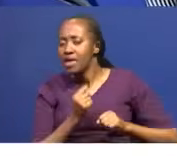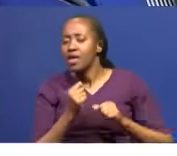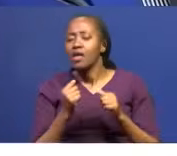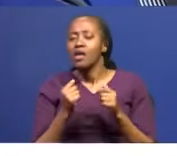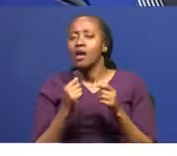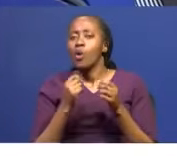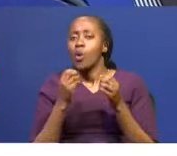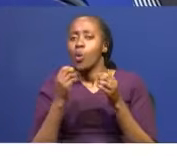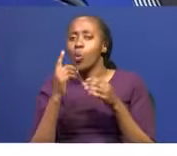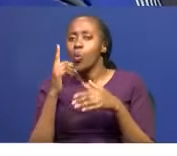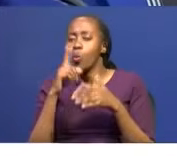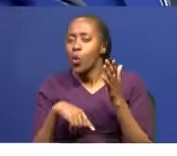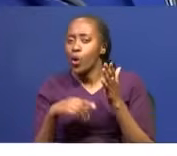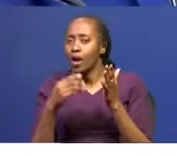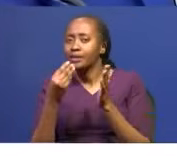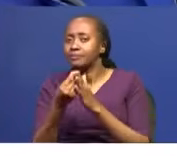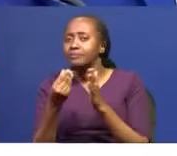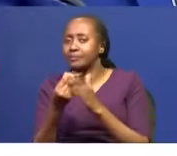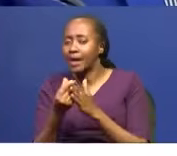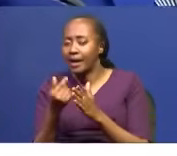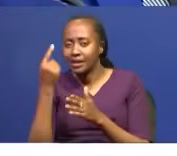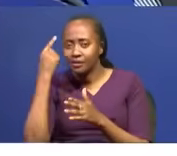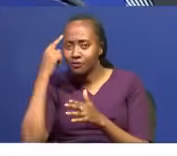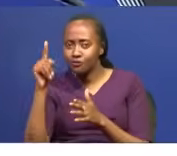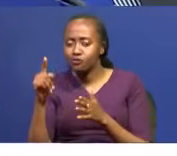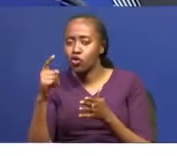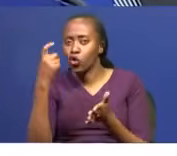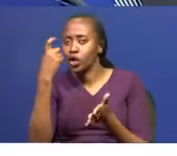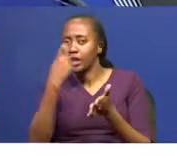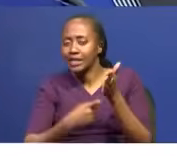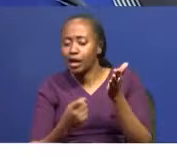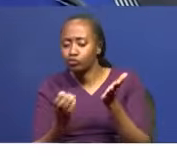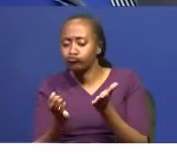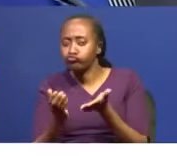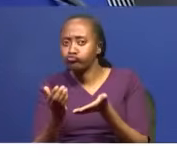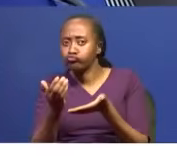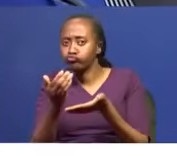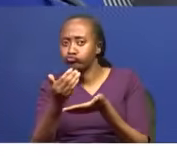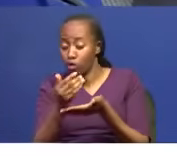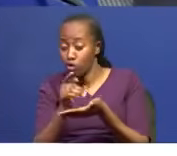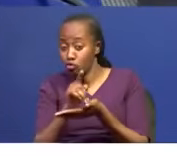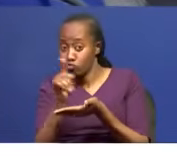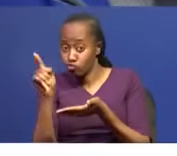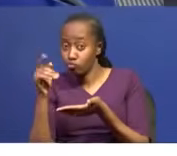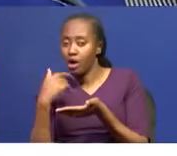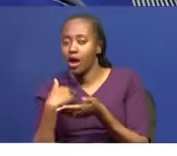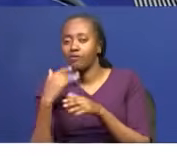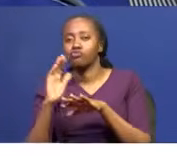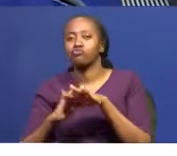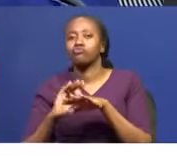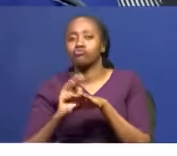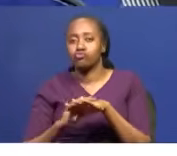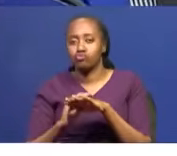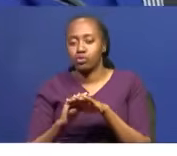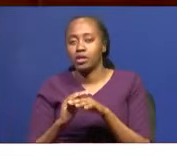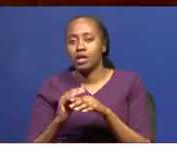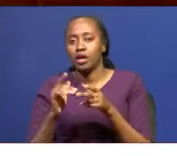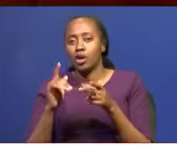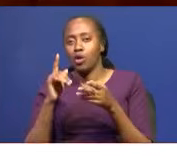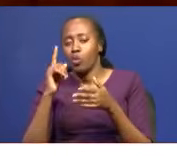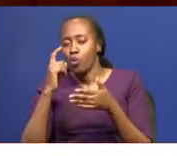the revenue potential? Of course, as a county of endless potential, what is the